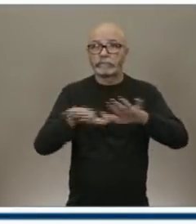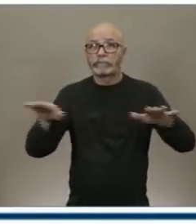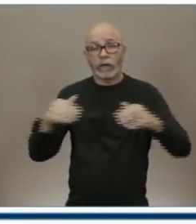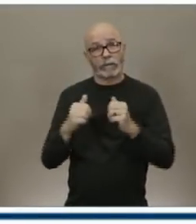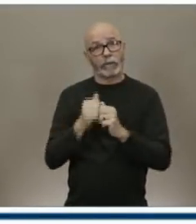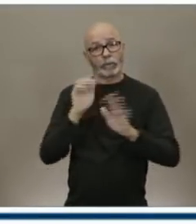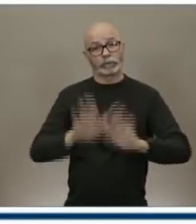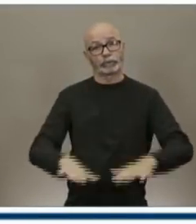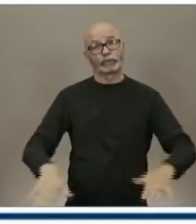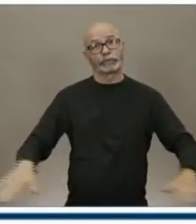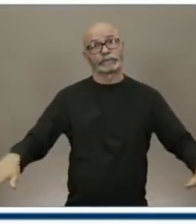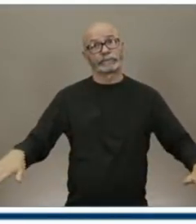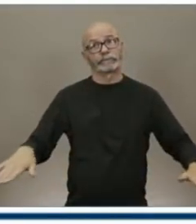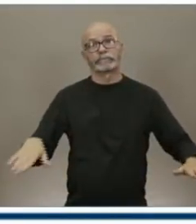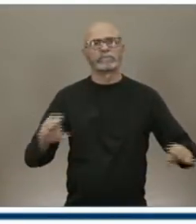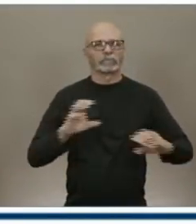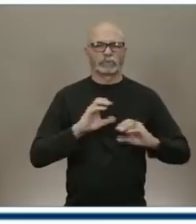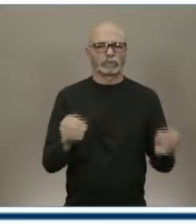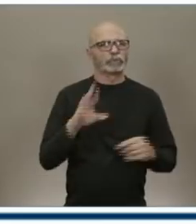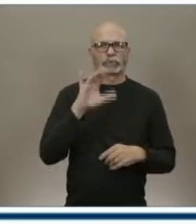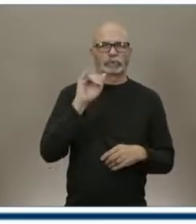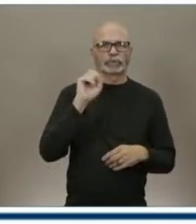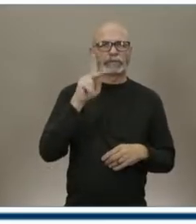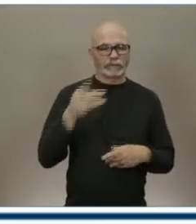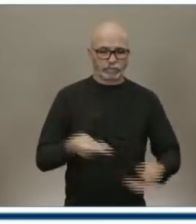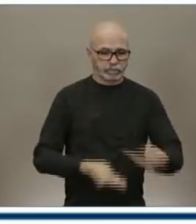great a risk of transmitting the virus